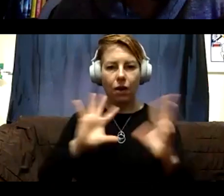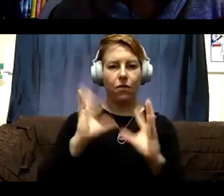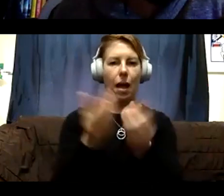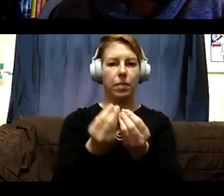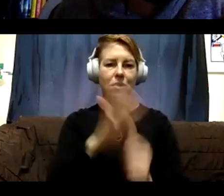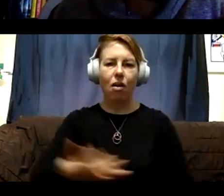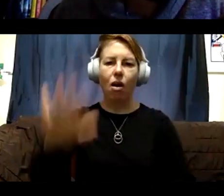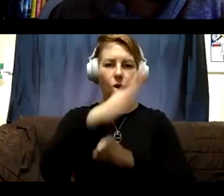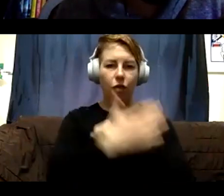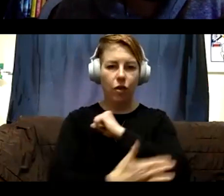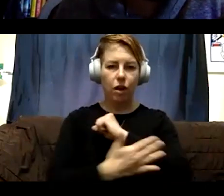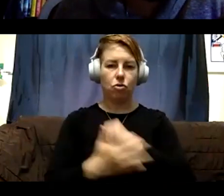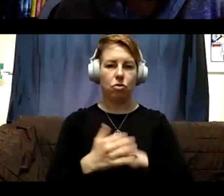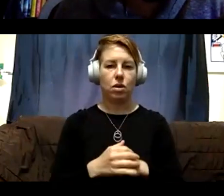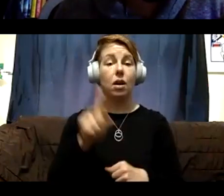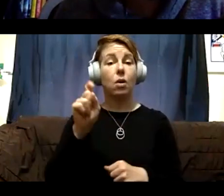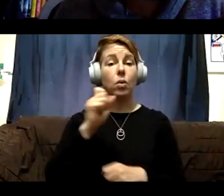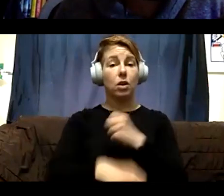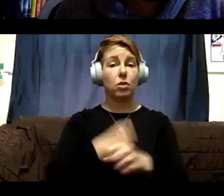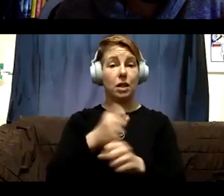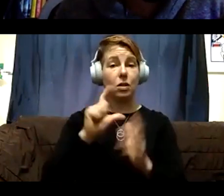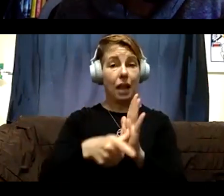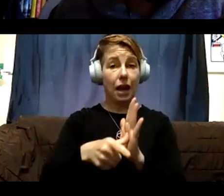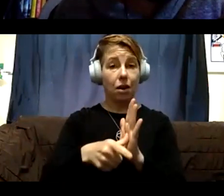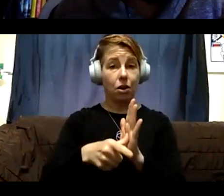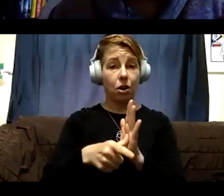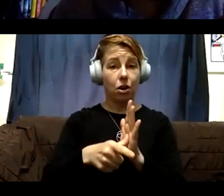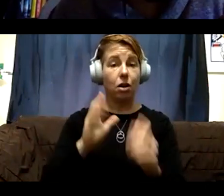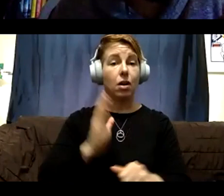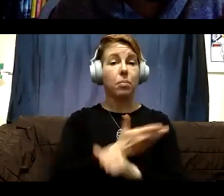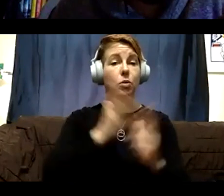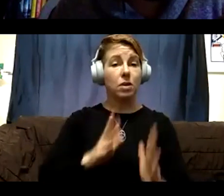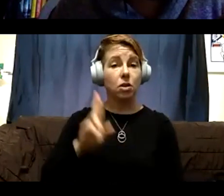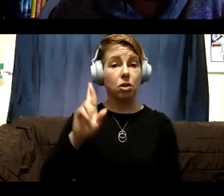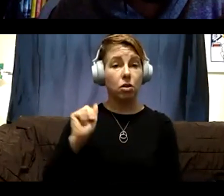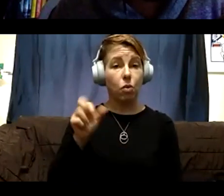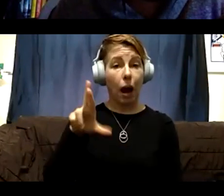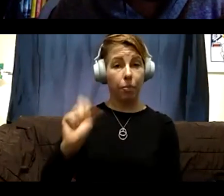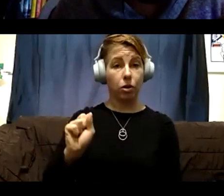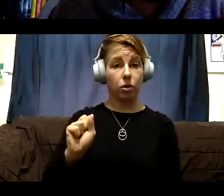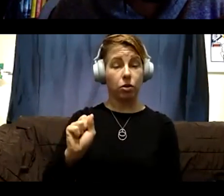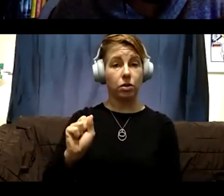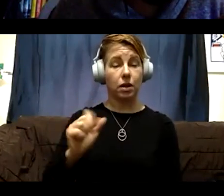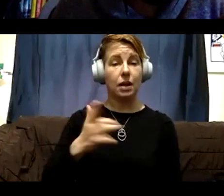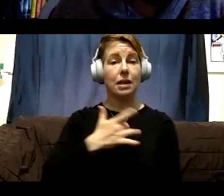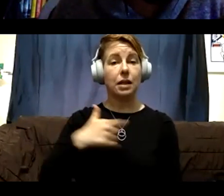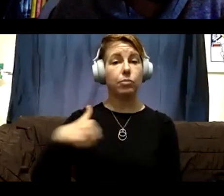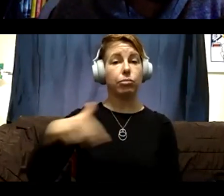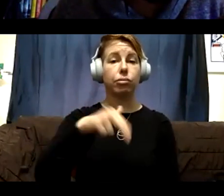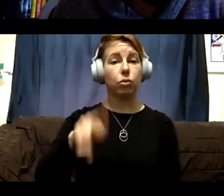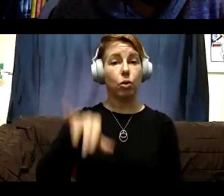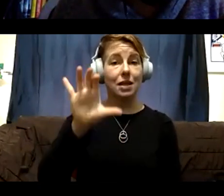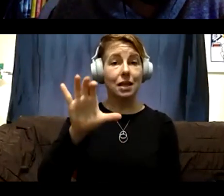A century later, however, rappers walk the streets of New York City with Africa pendants hanging from their necks, at work knowingly